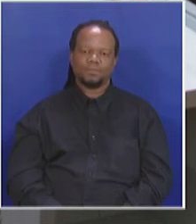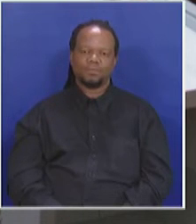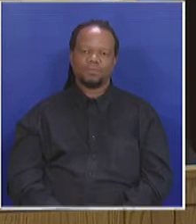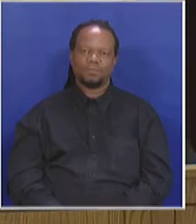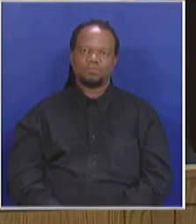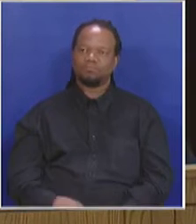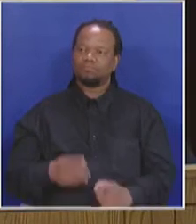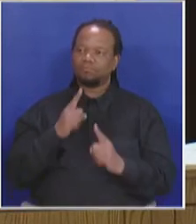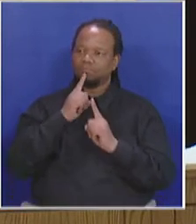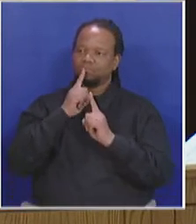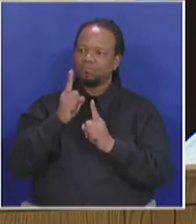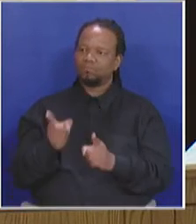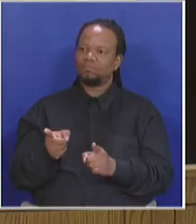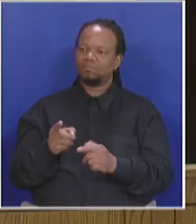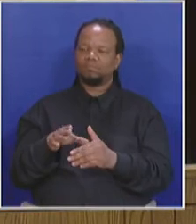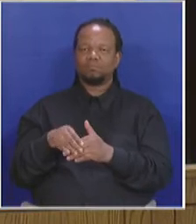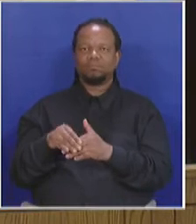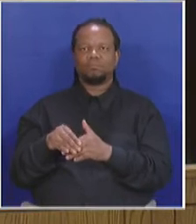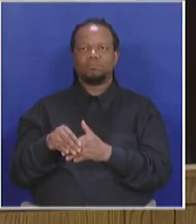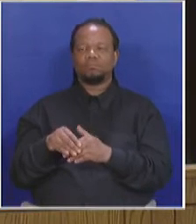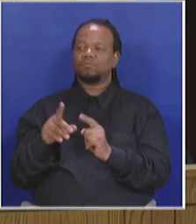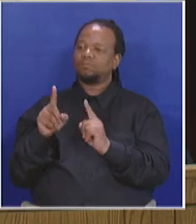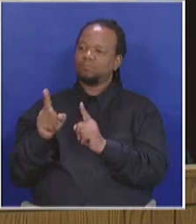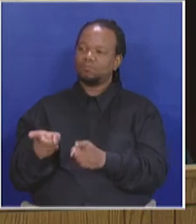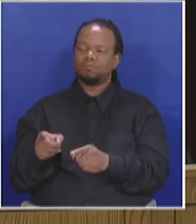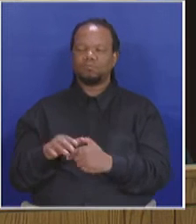Order, members. Order.